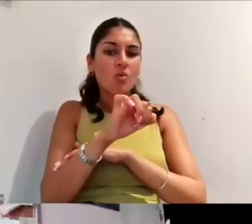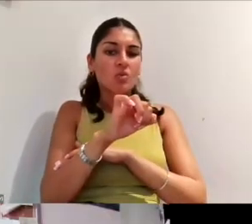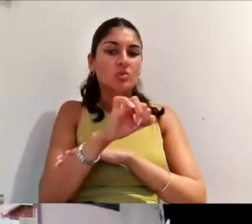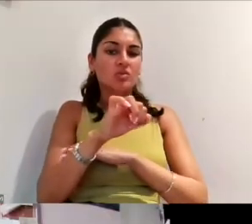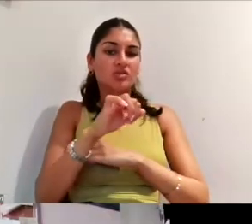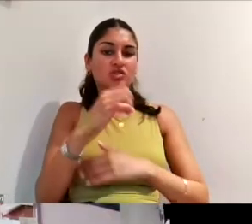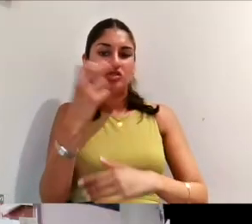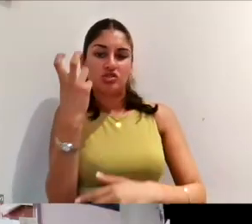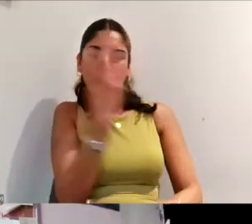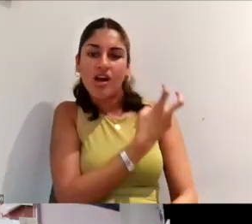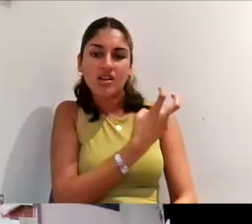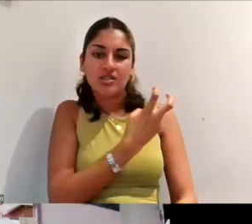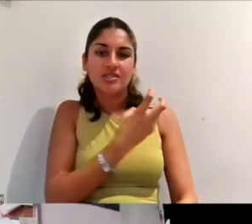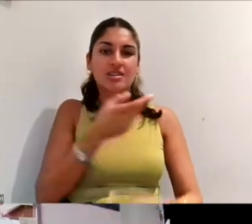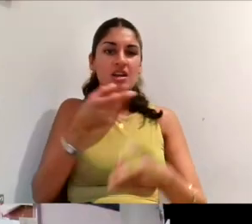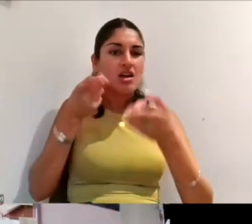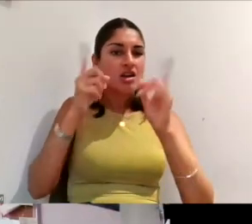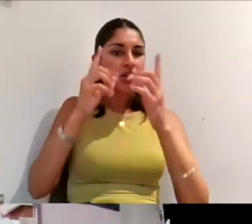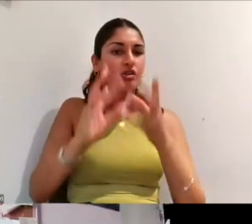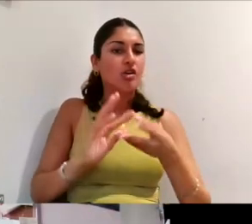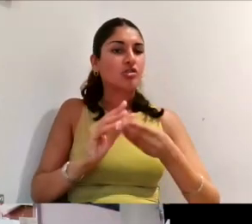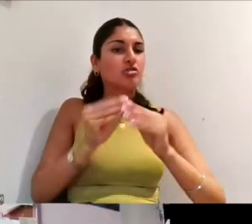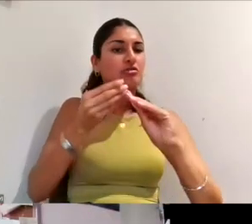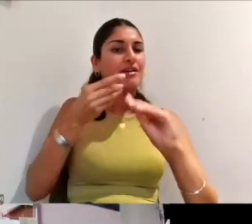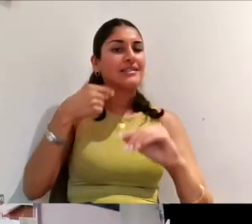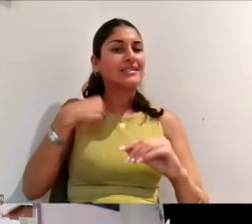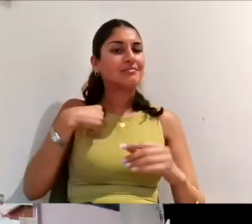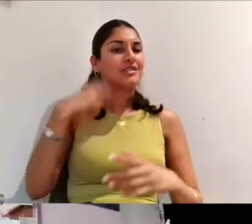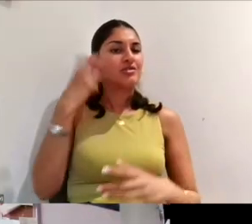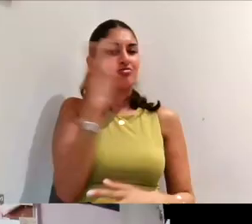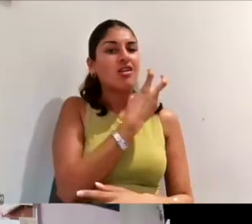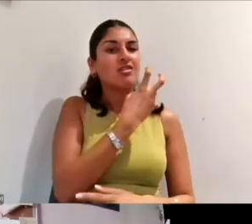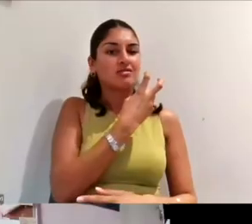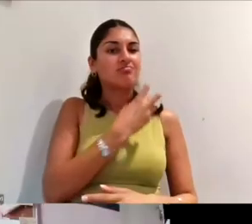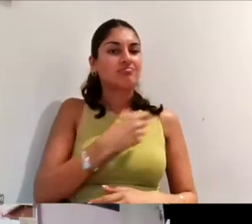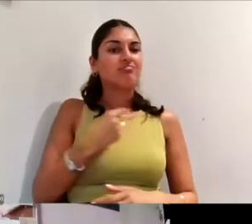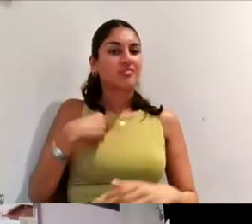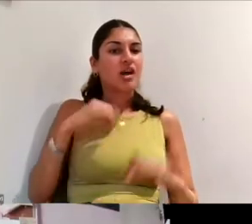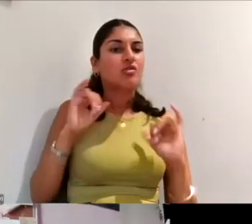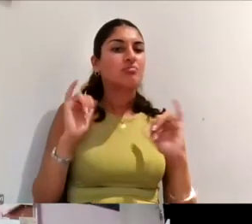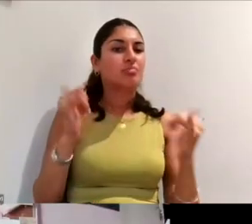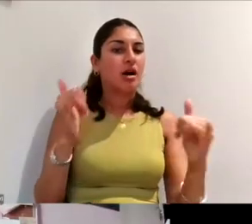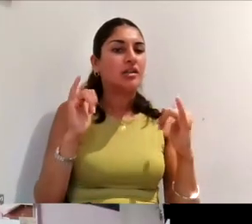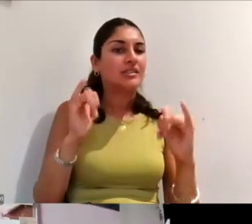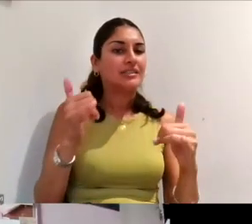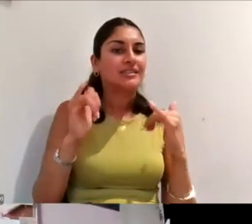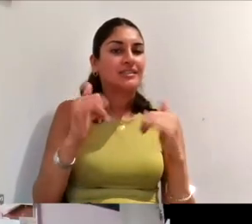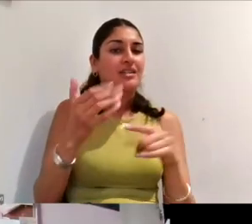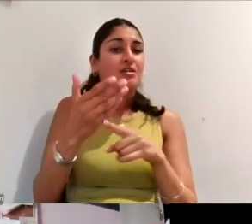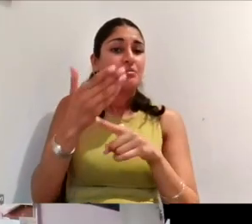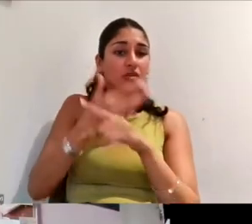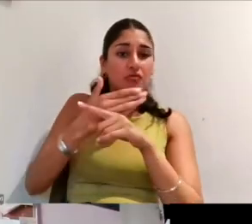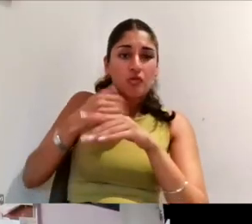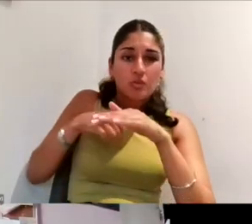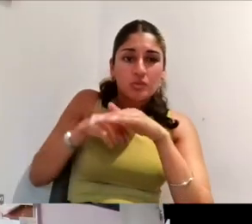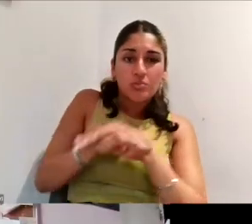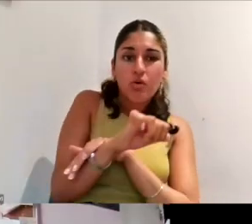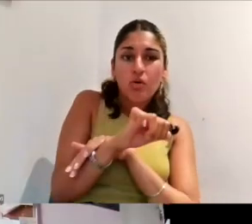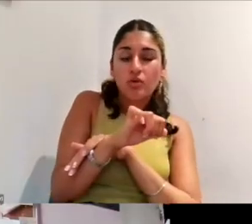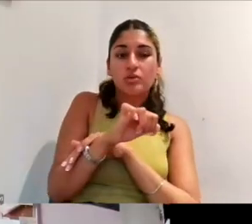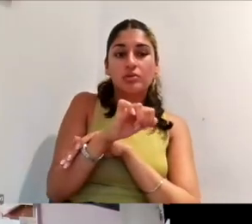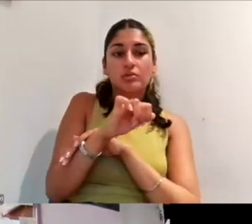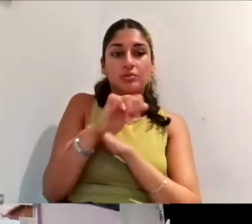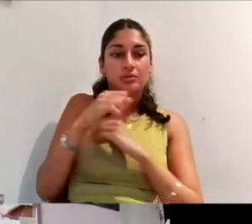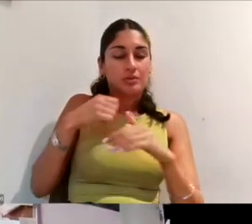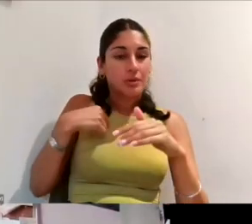tipsy, drunk. A party before I was born. Desperate for oxygen, but